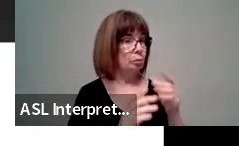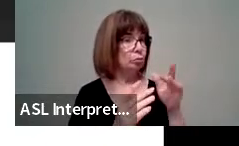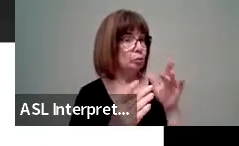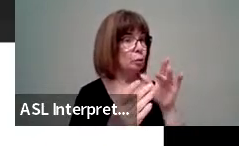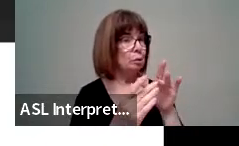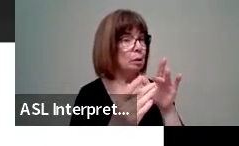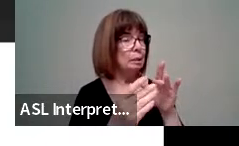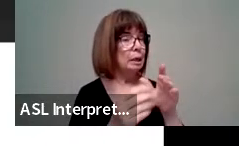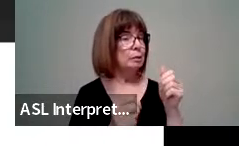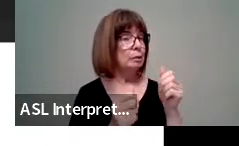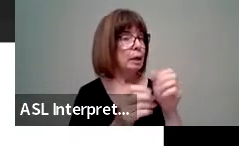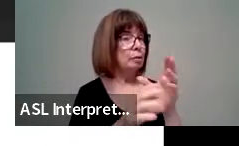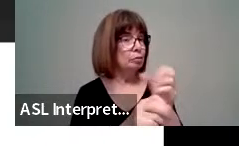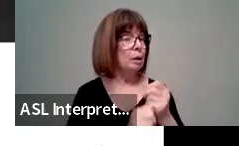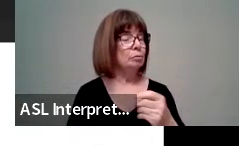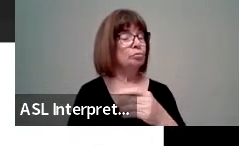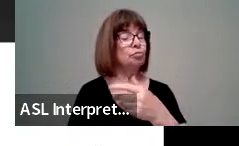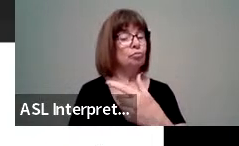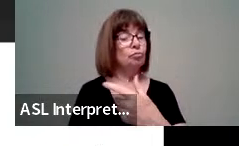please.